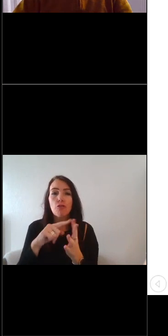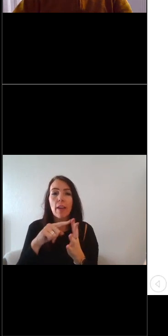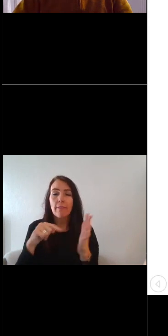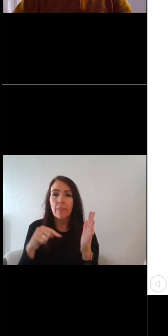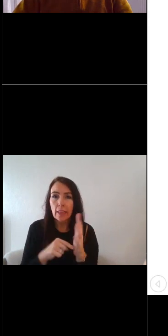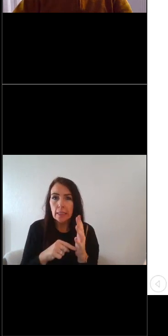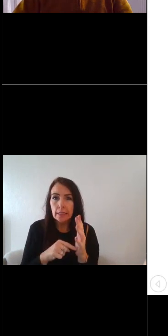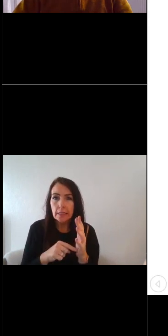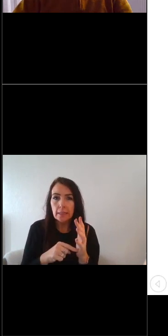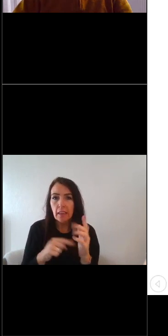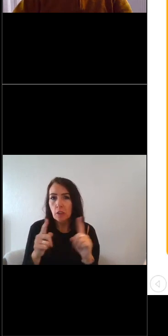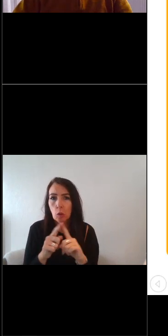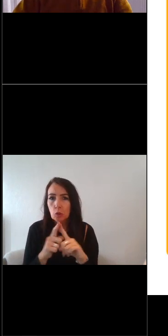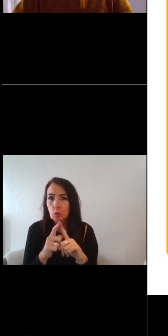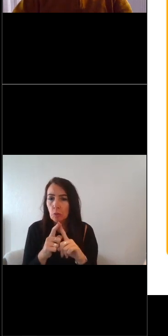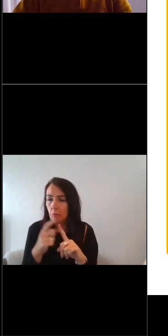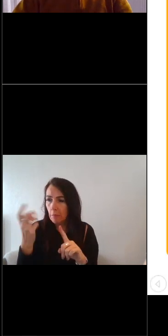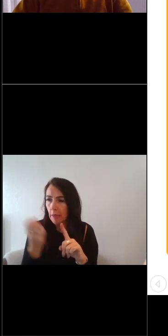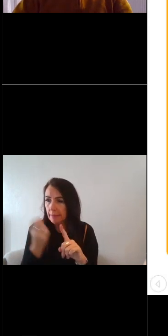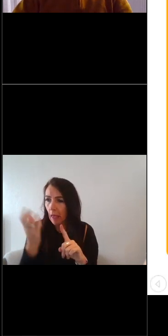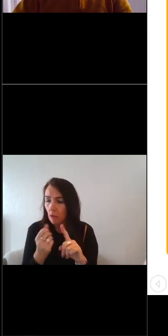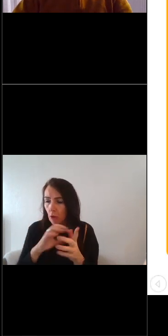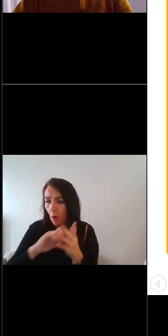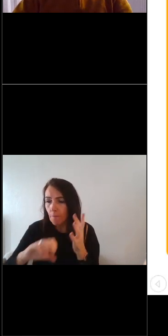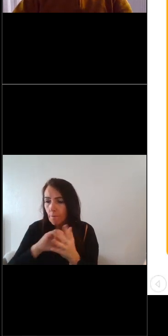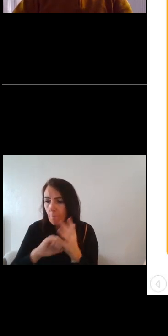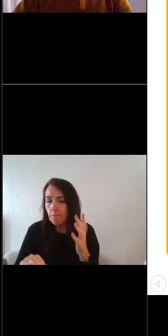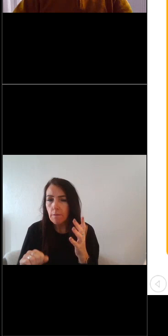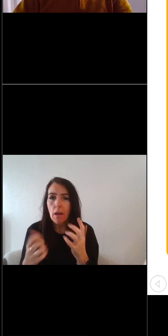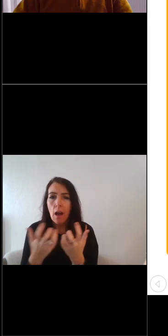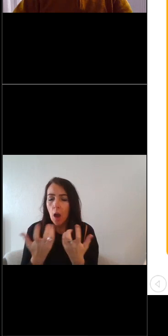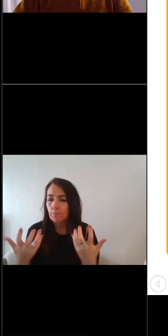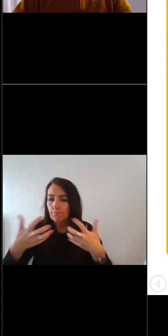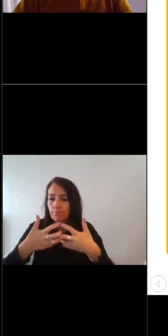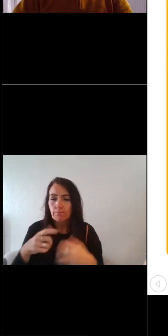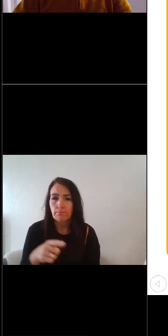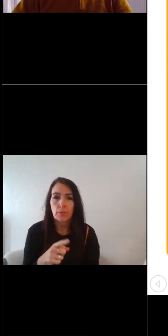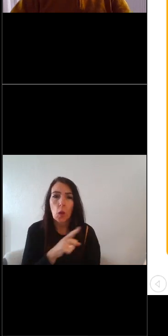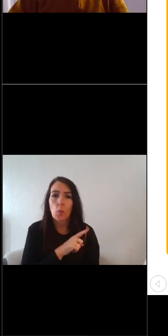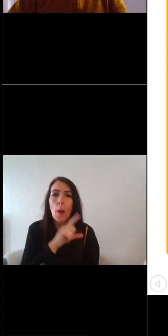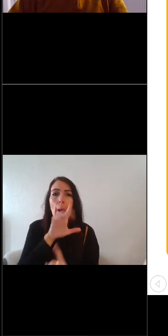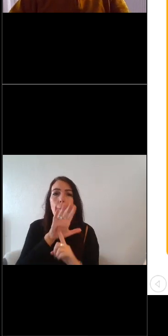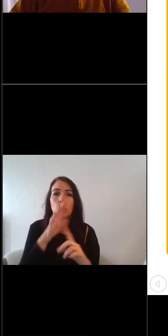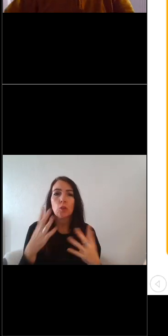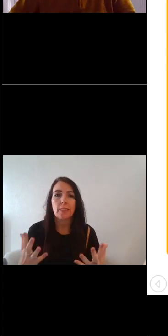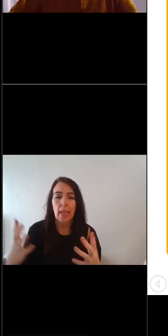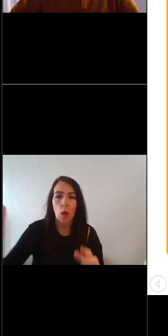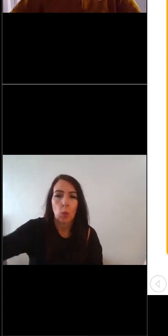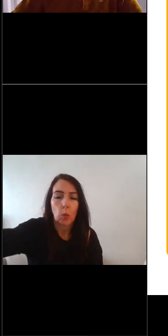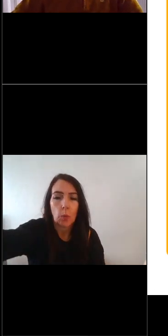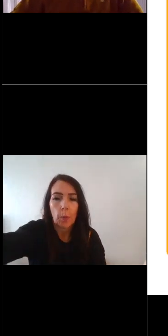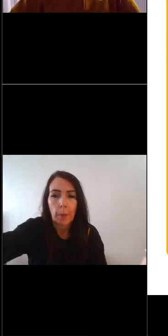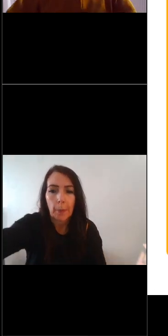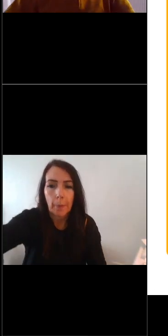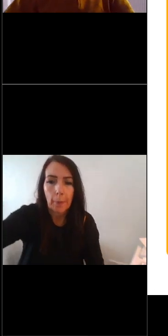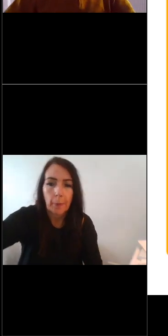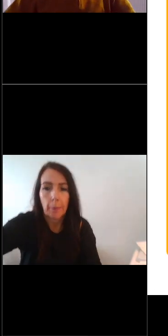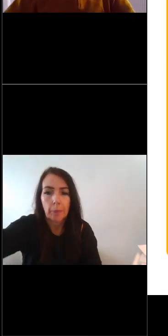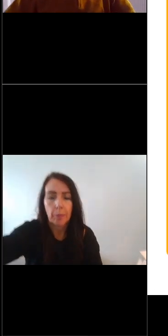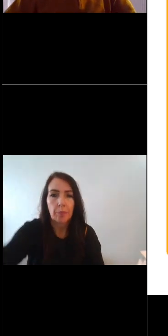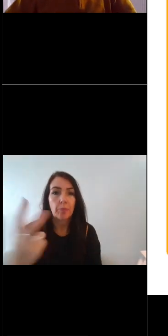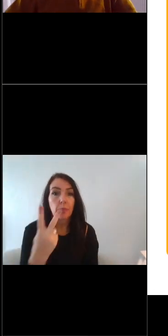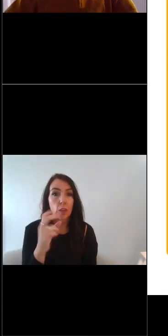may fit. So why fleet decarbonisation matters now? Well, 2030 is not far away. In